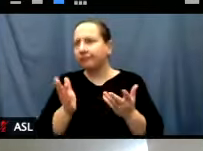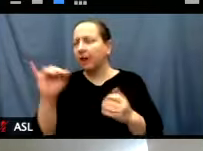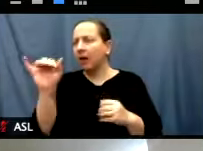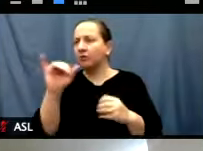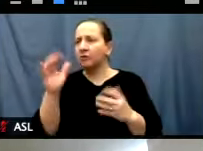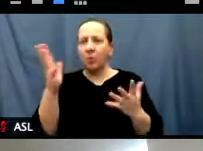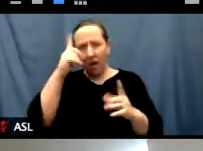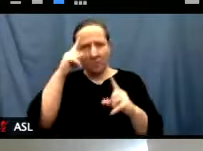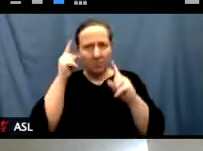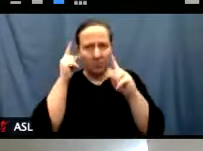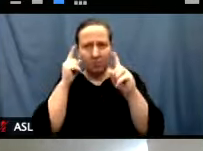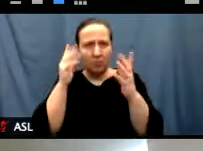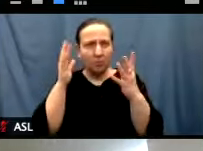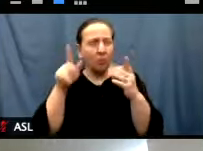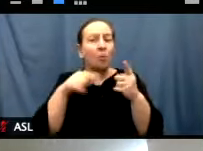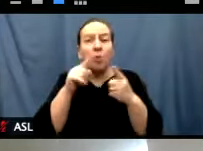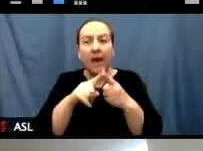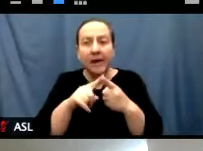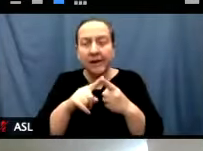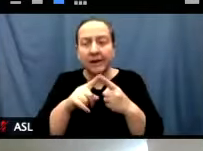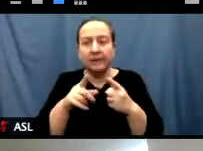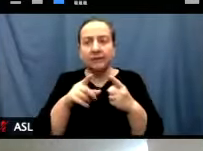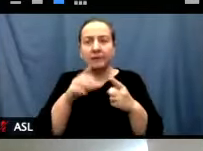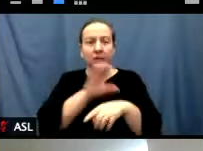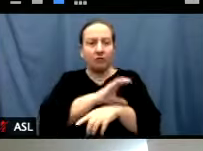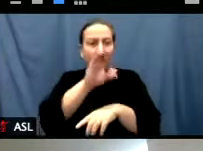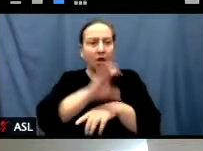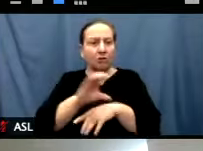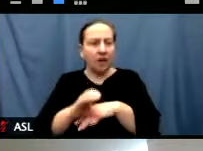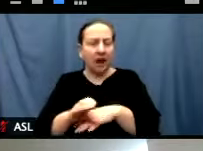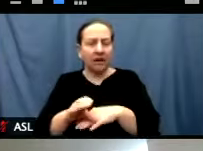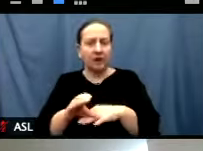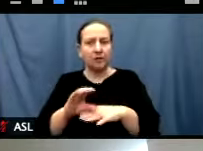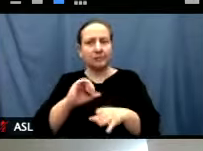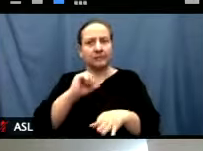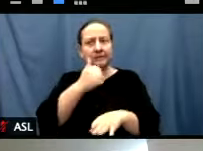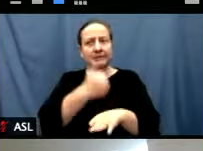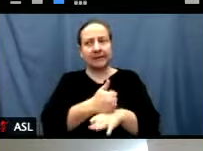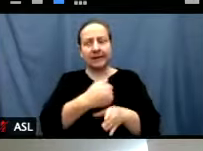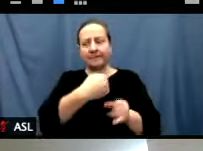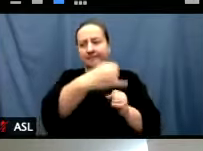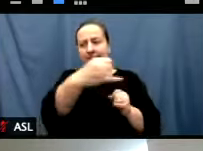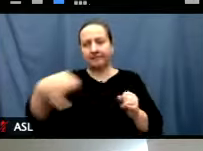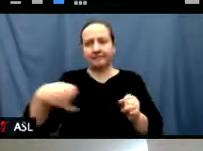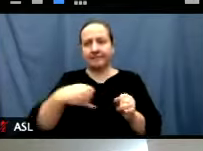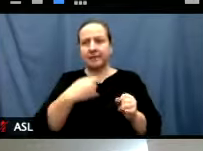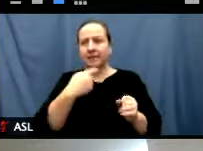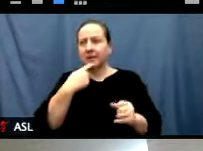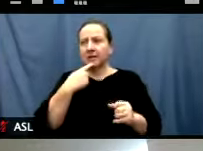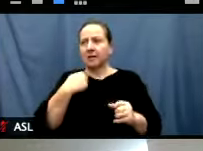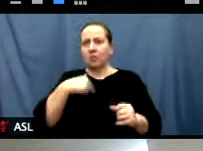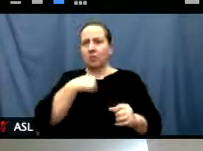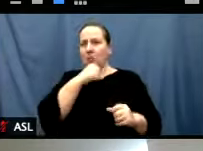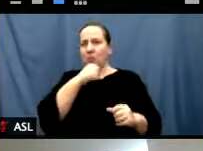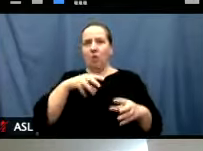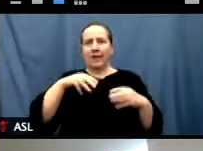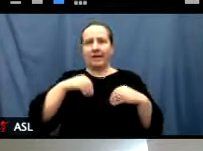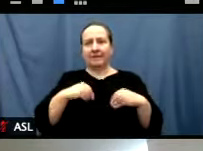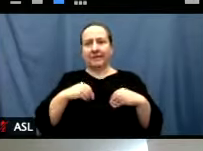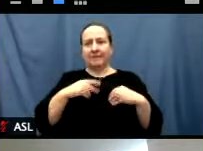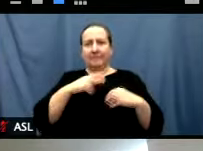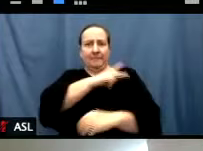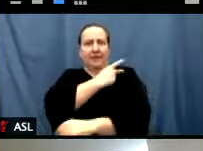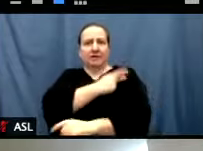the point at which Colorado might draw sort of state lines and say, we're no longer accepting patients from Wyoming